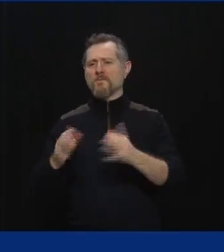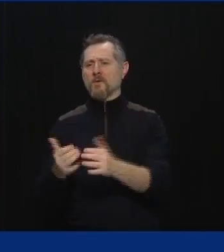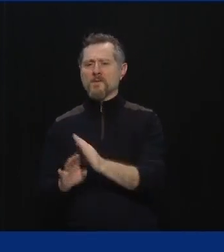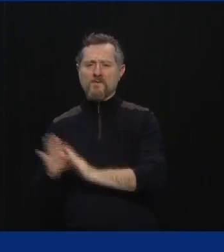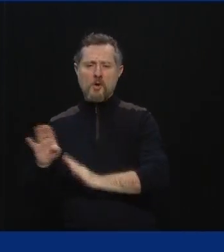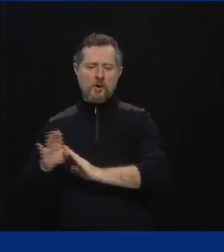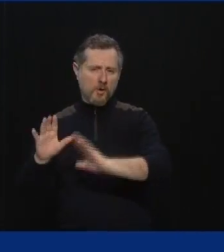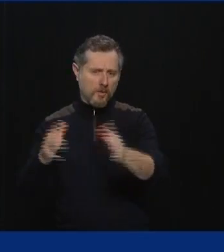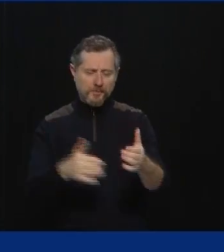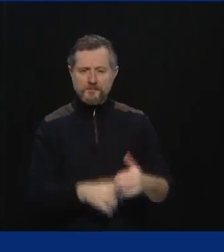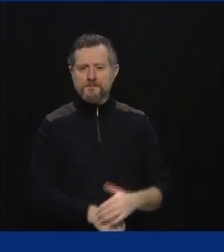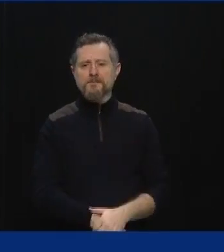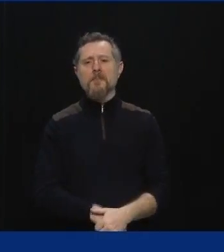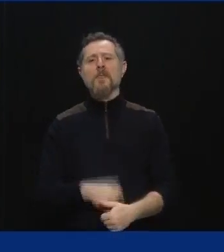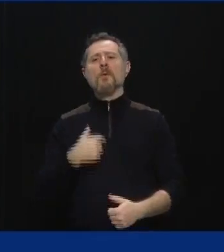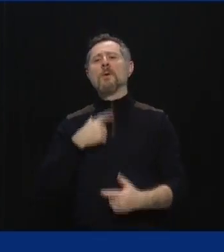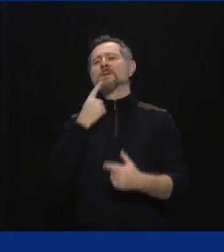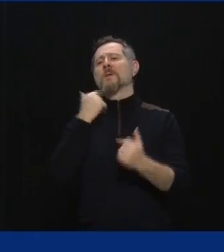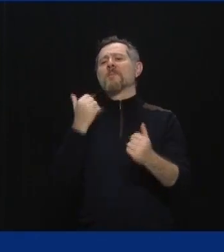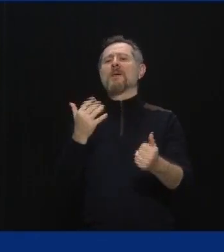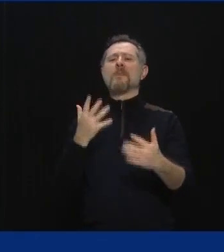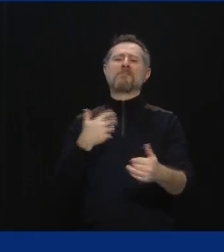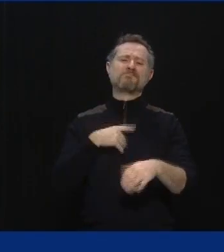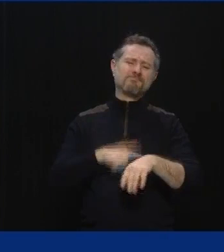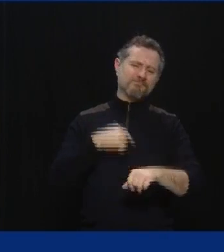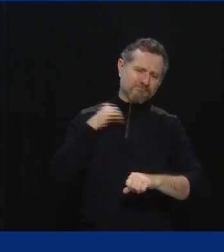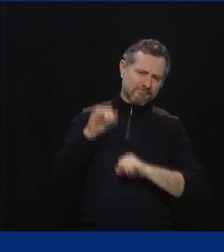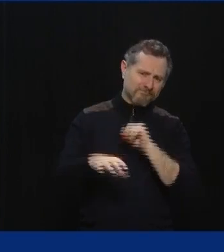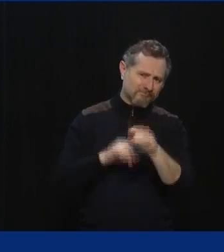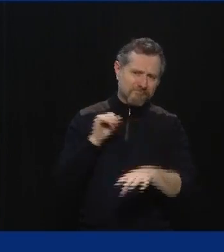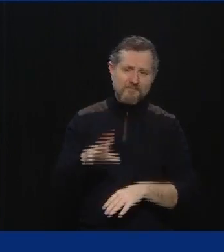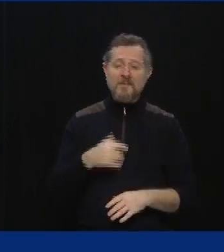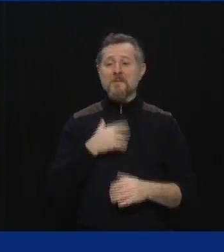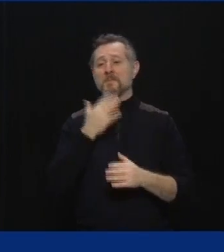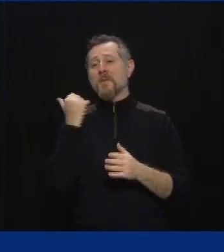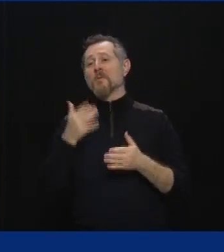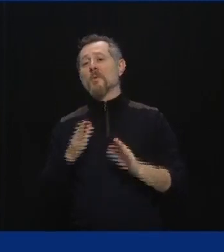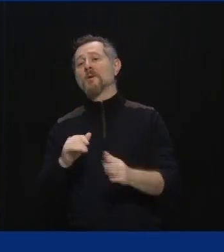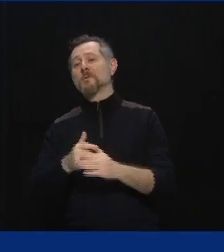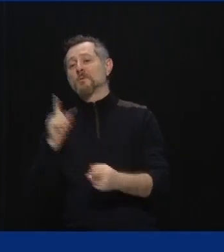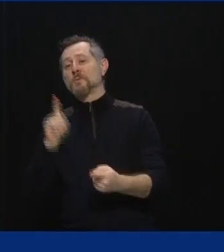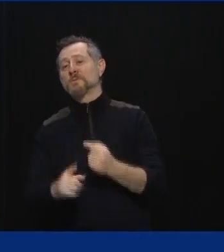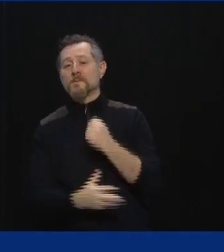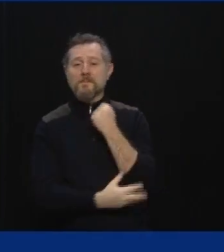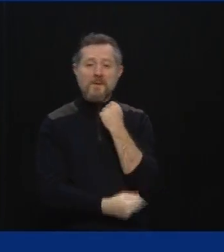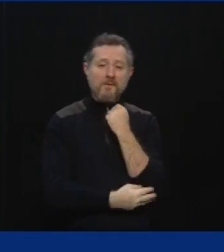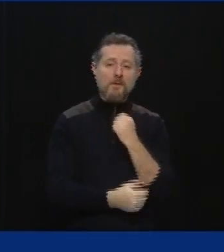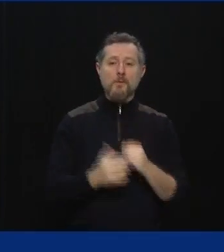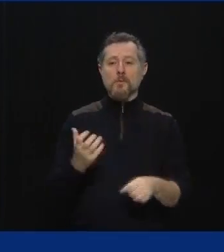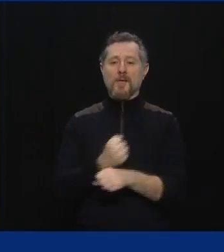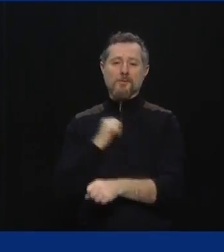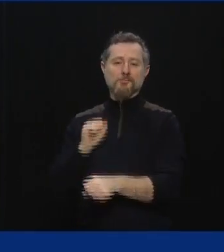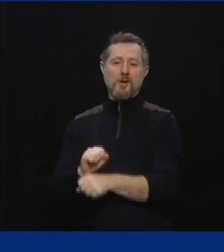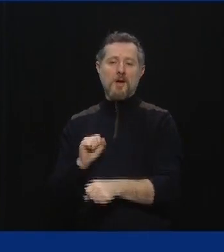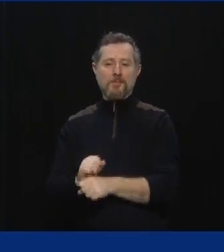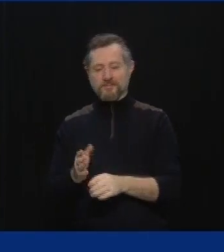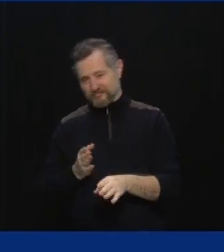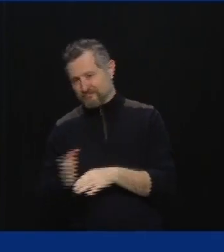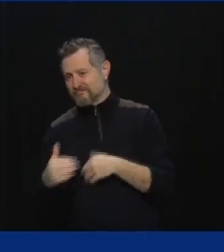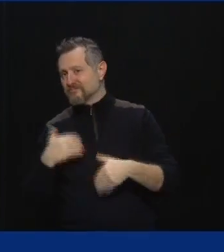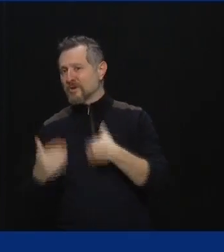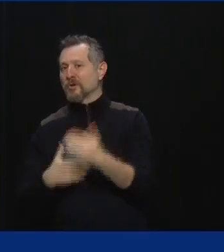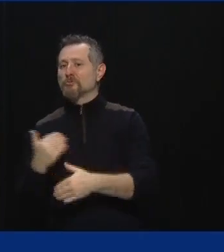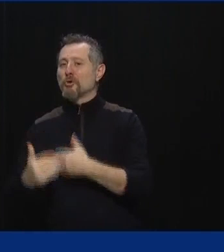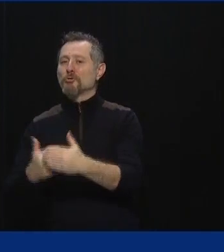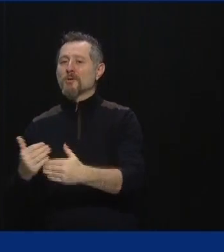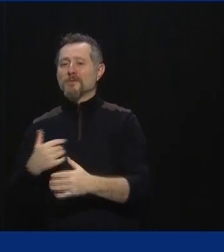I've always said many, many times that the best anti-poverty program is a career. And that's what we offer in the New York City and the New York State building